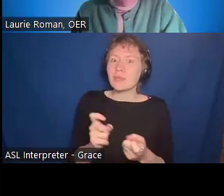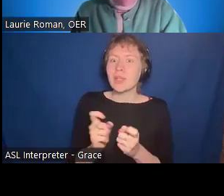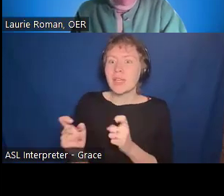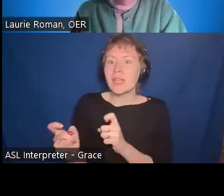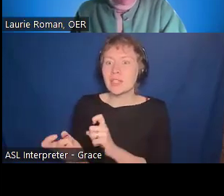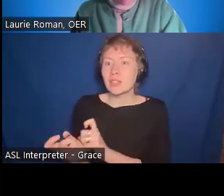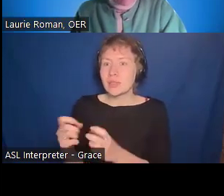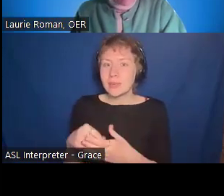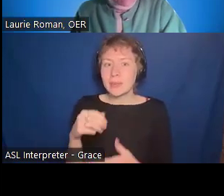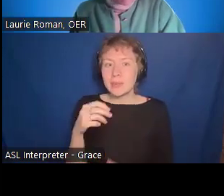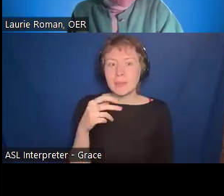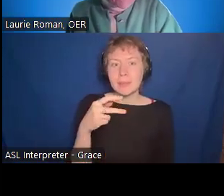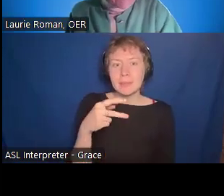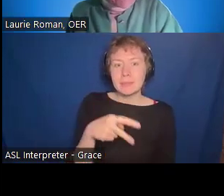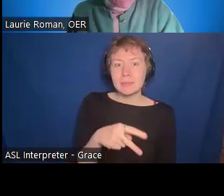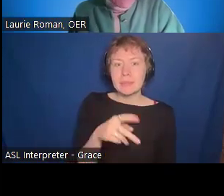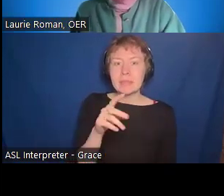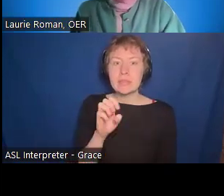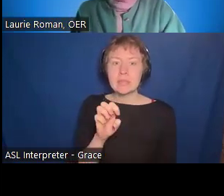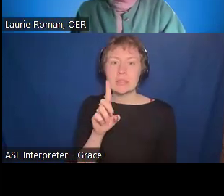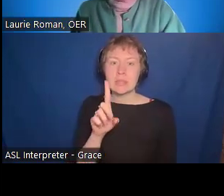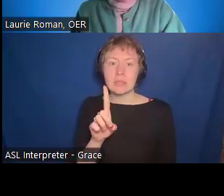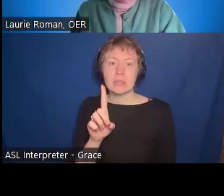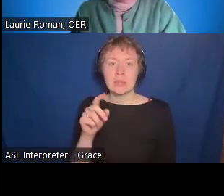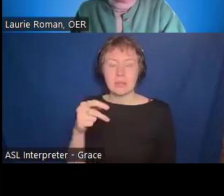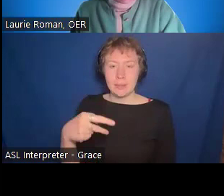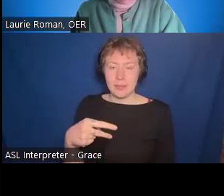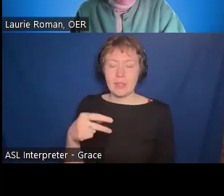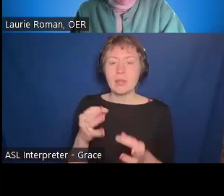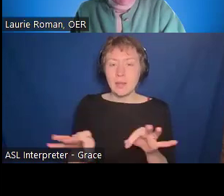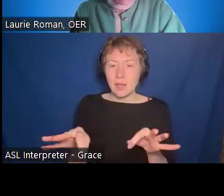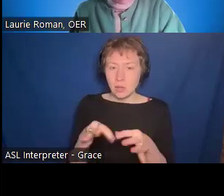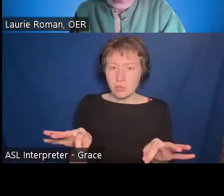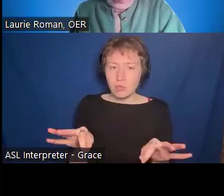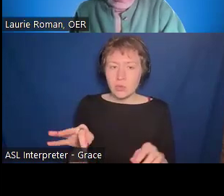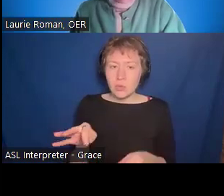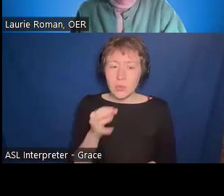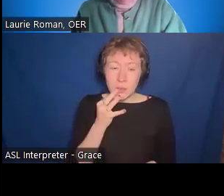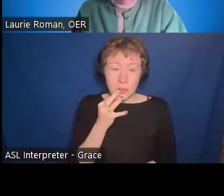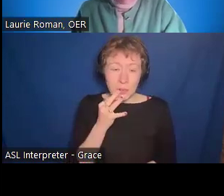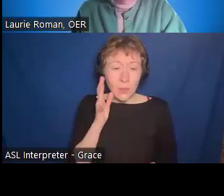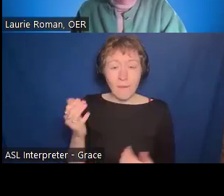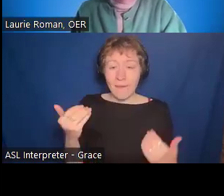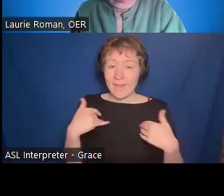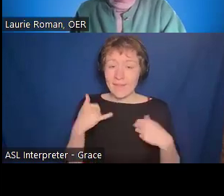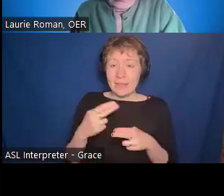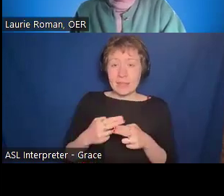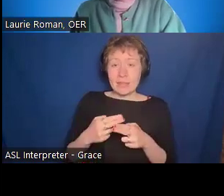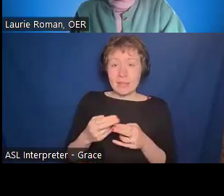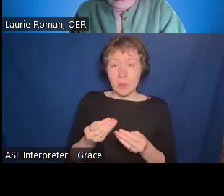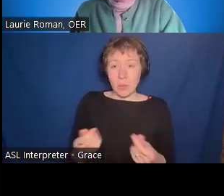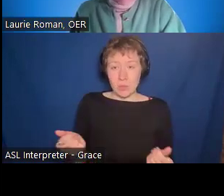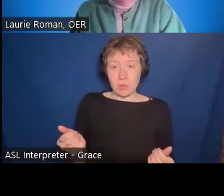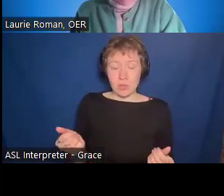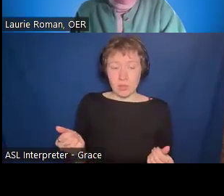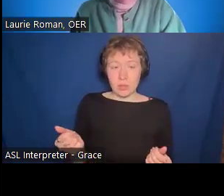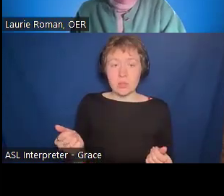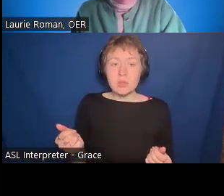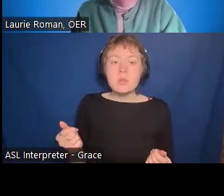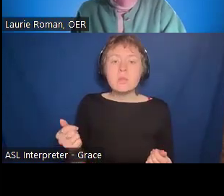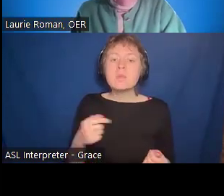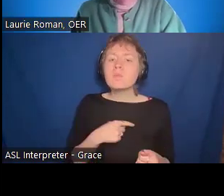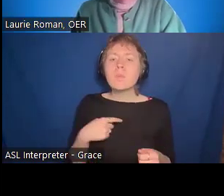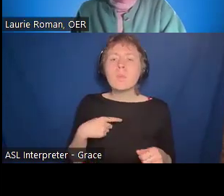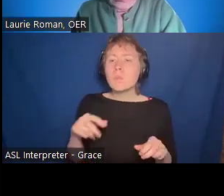language. We are on the edge of having an interim solution. And what we have done is to